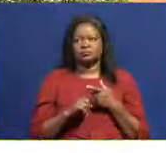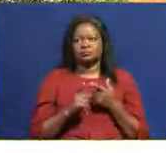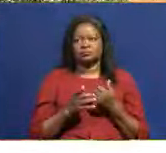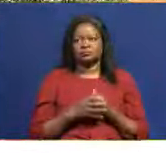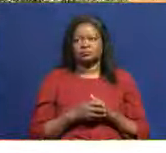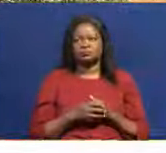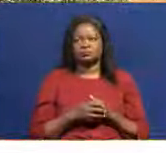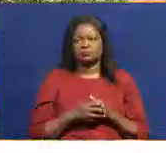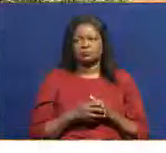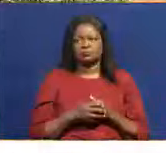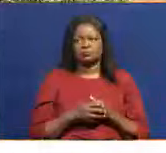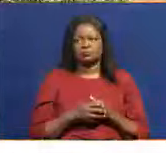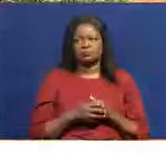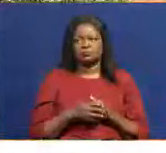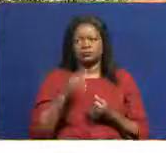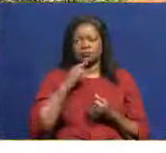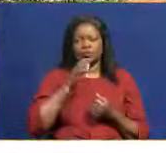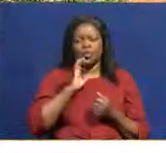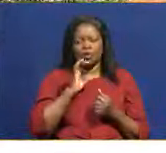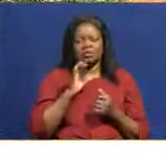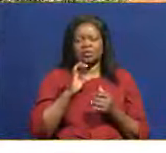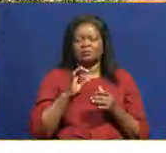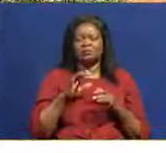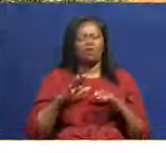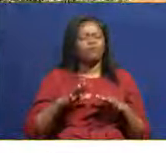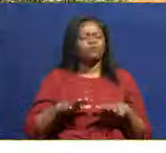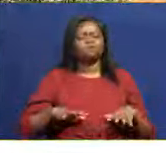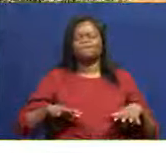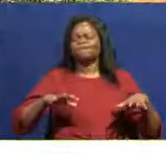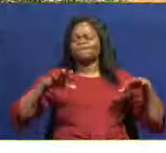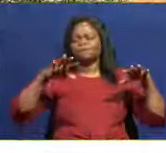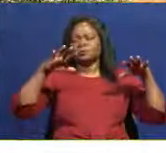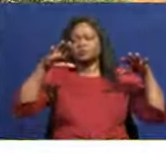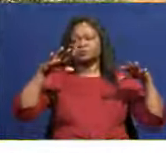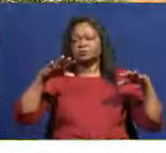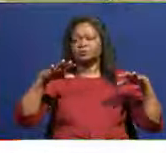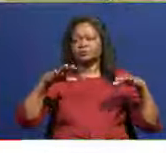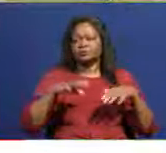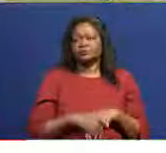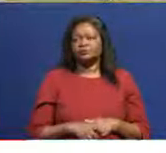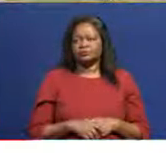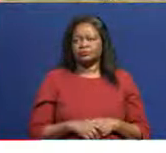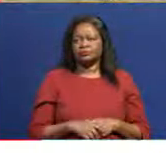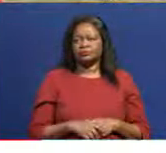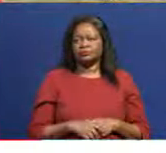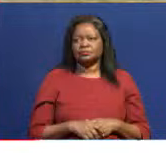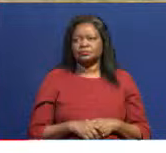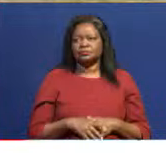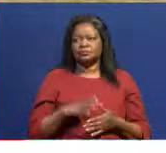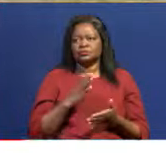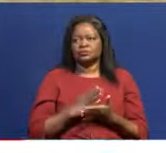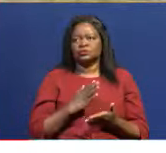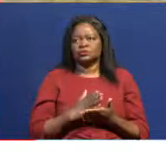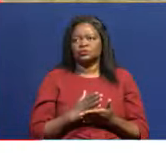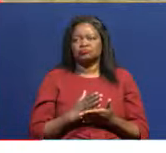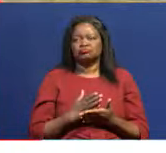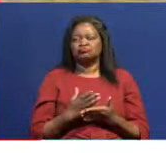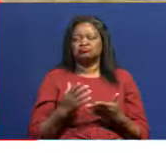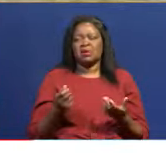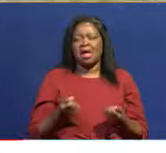broken, has broke. So the water is percolating from the aquifers to the lake. Ni kwamba hata ikienda bado